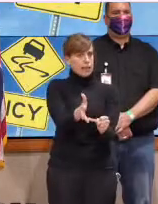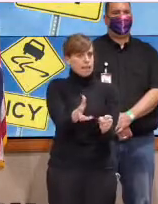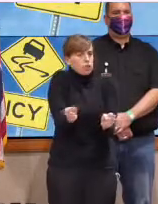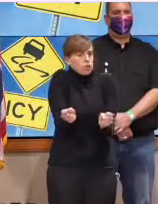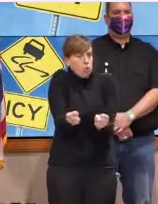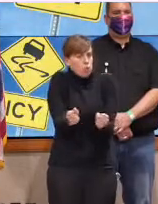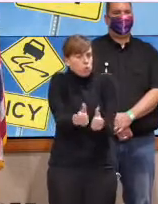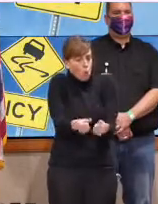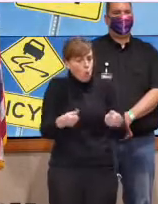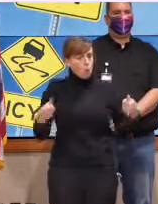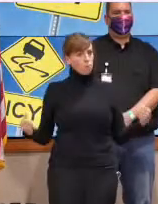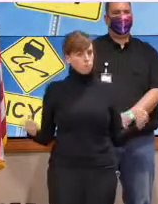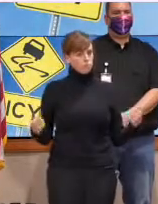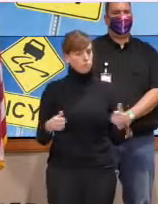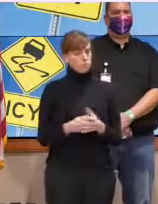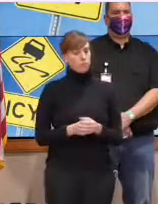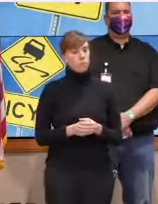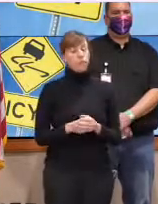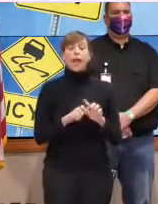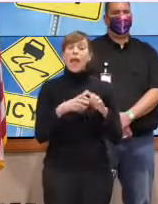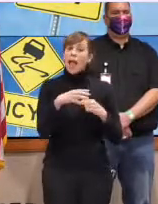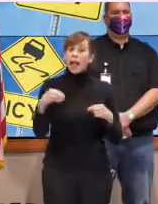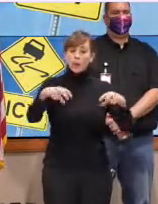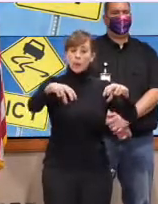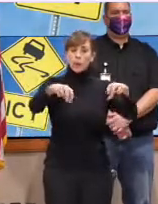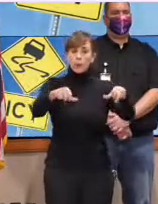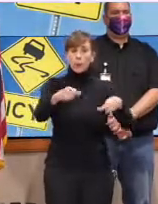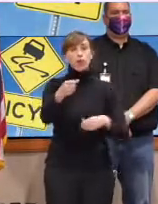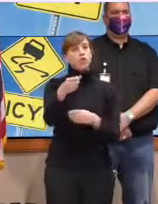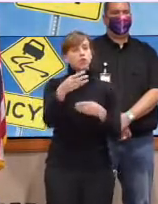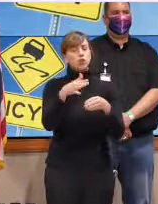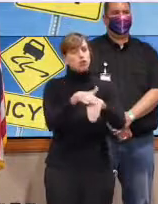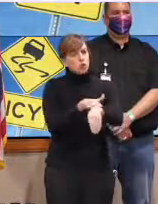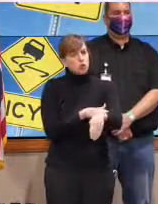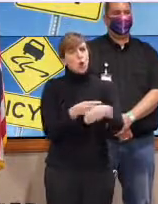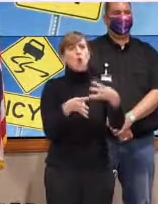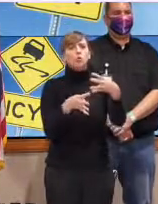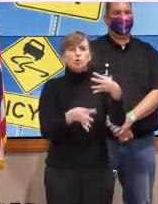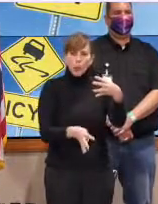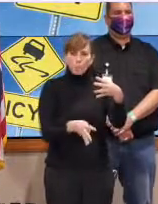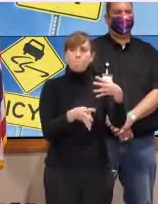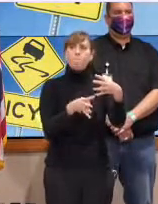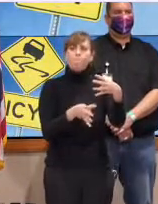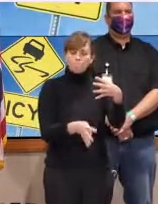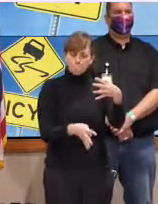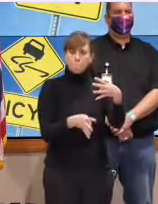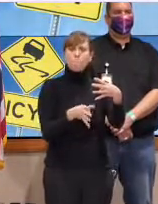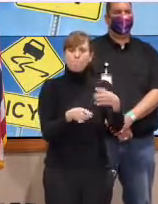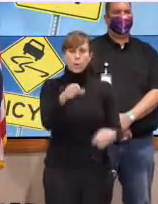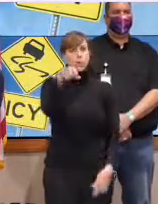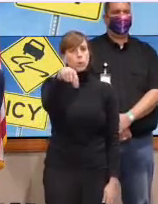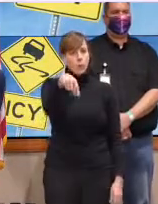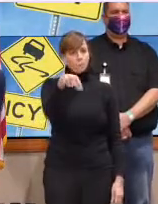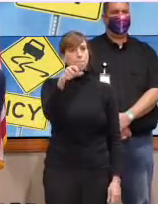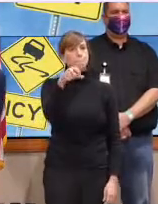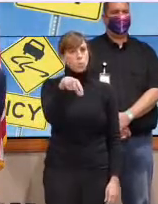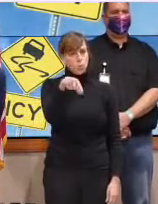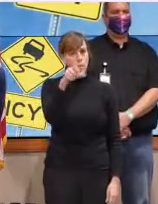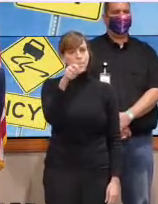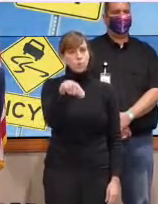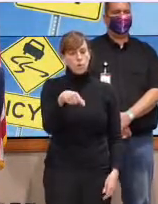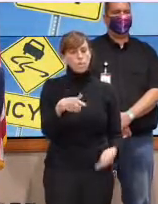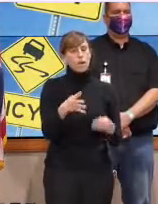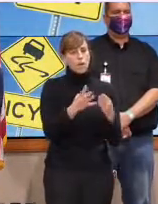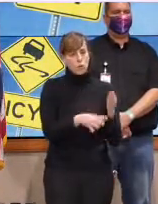is if you can leave the water at a slow drip, right? Open at a slow drip. That way the water keeps flowing, and there's less of a chance of